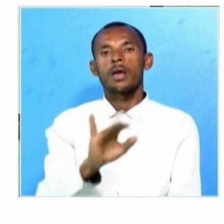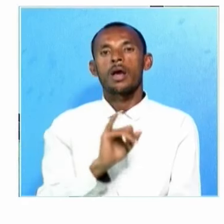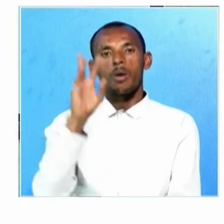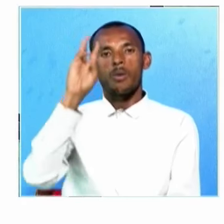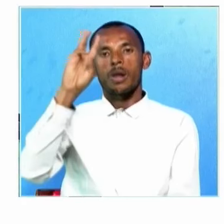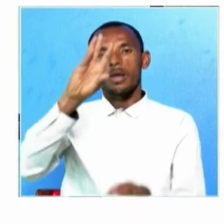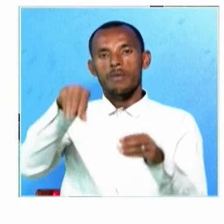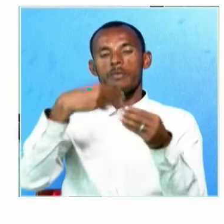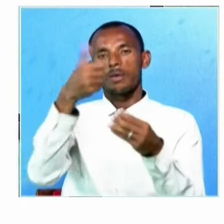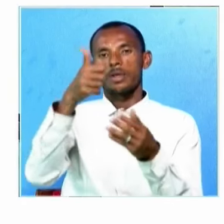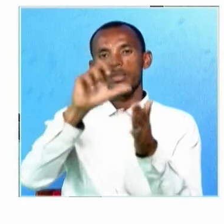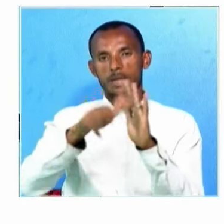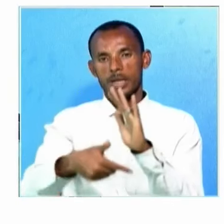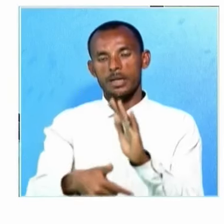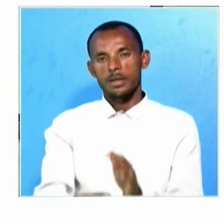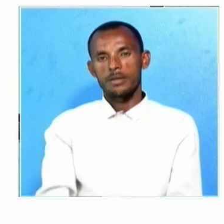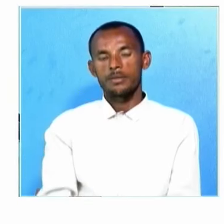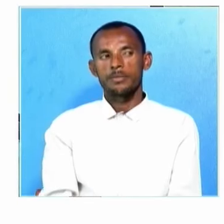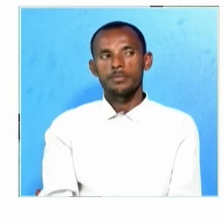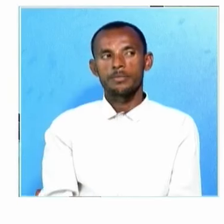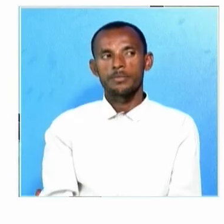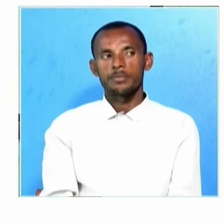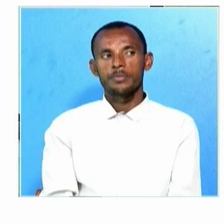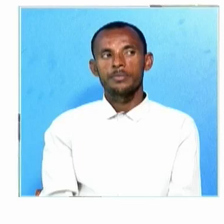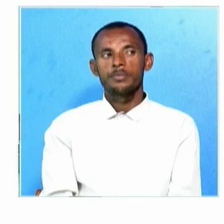10 seconds for this.